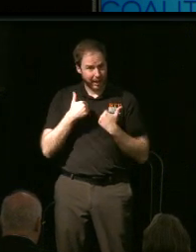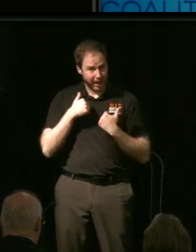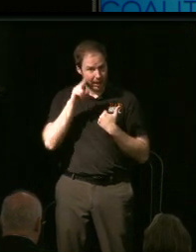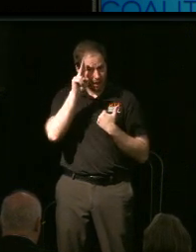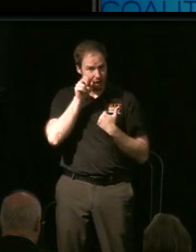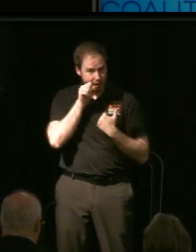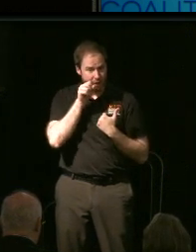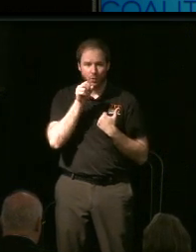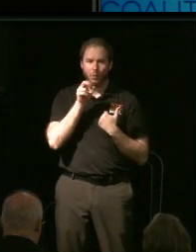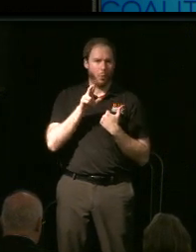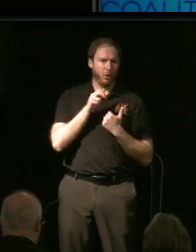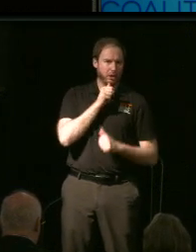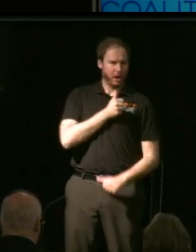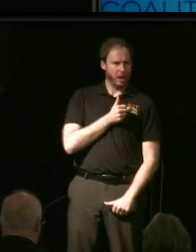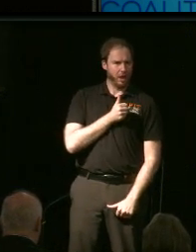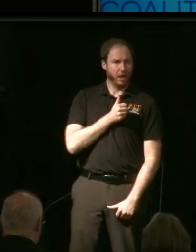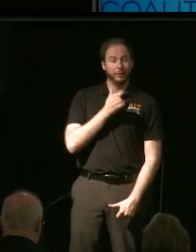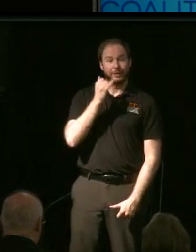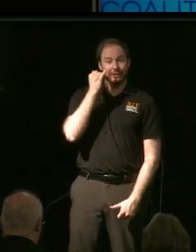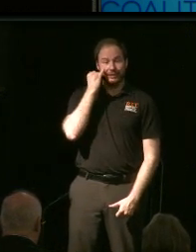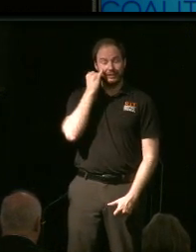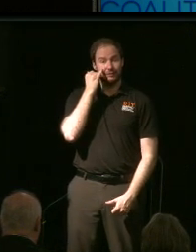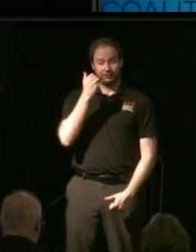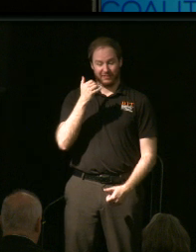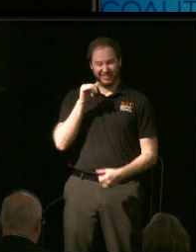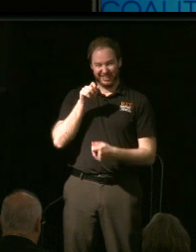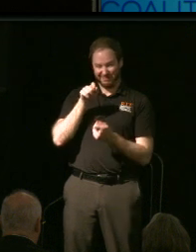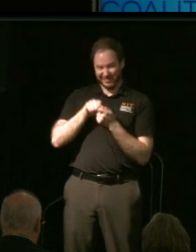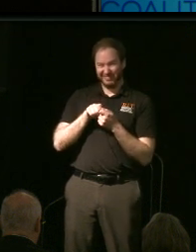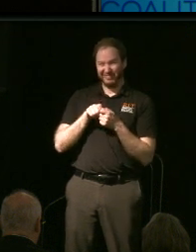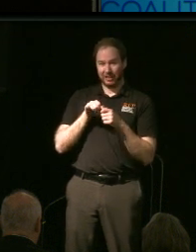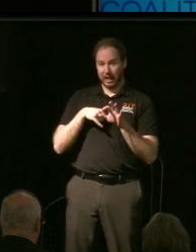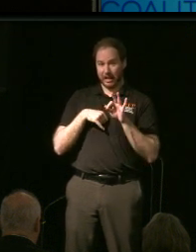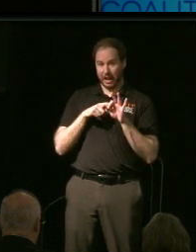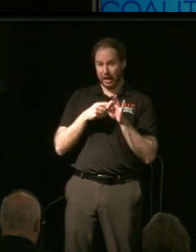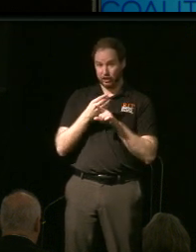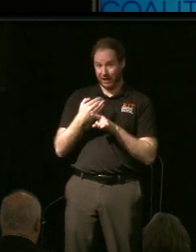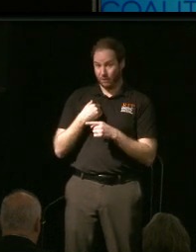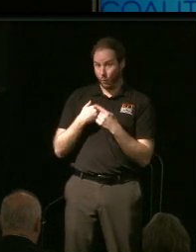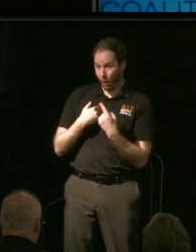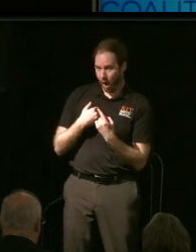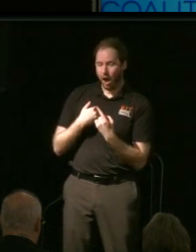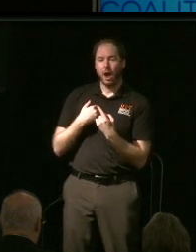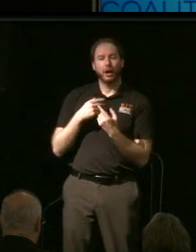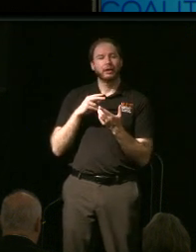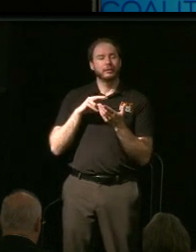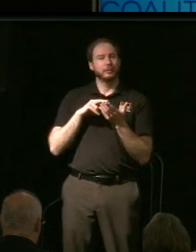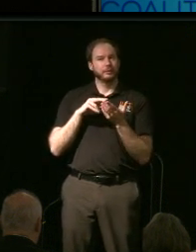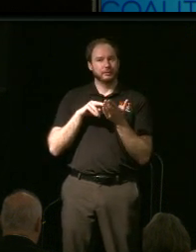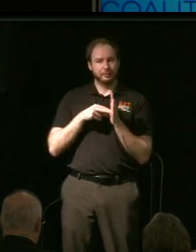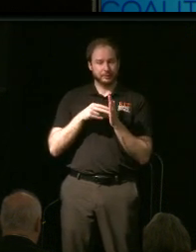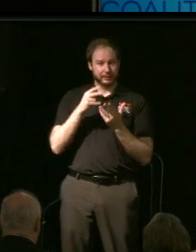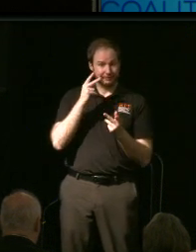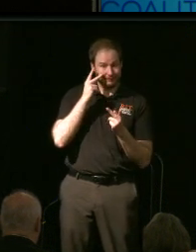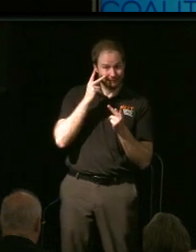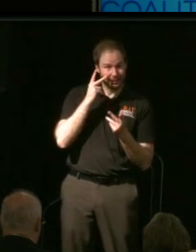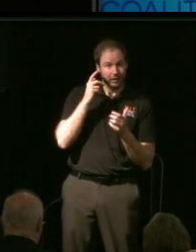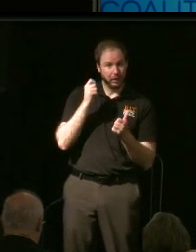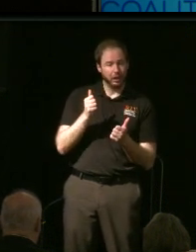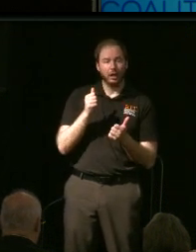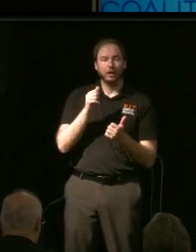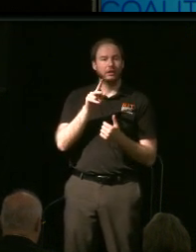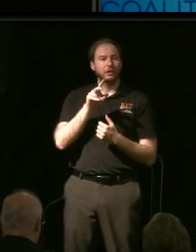Usher syndrome or not, because if they have one of these genes and they have vision and hearing impairment, maybe